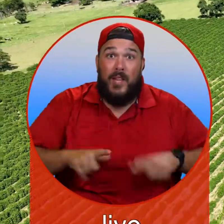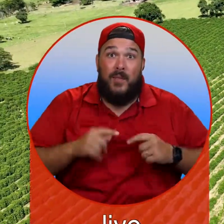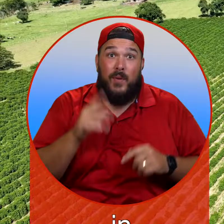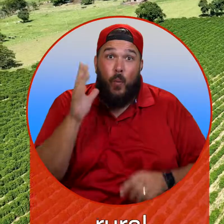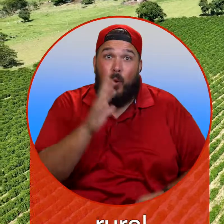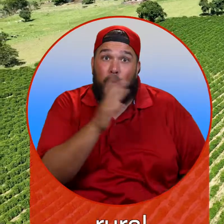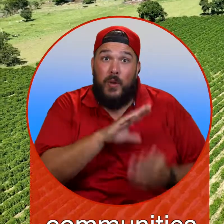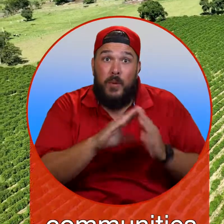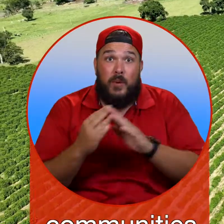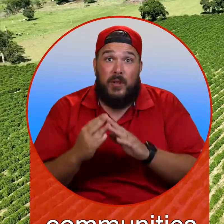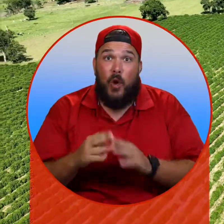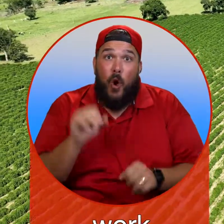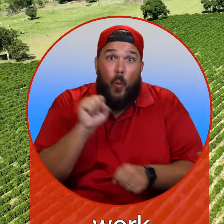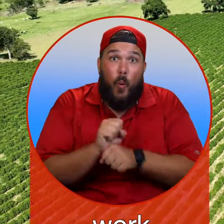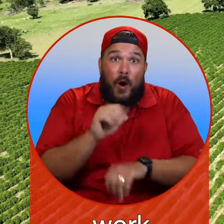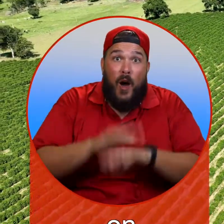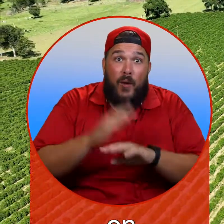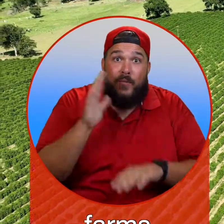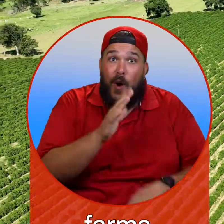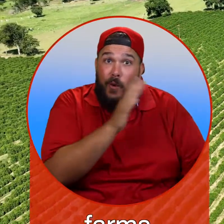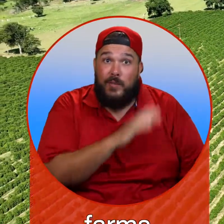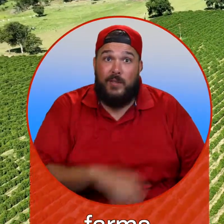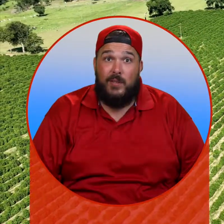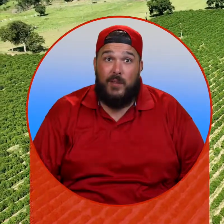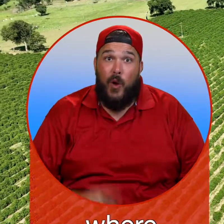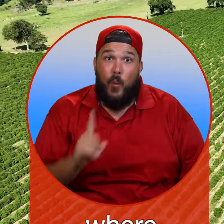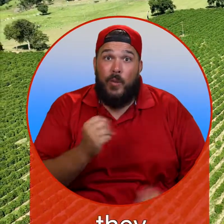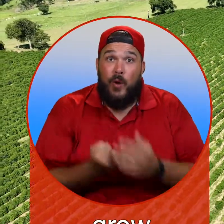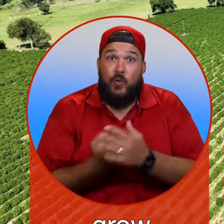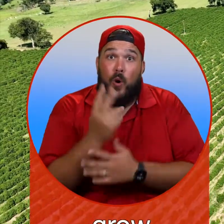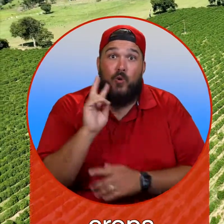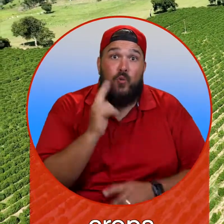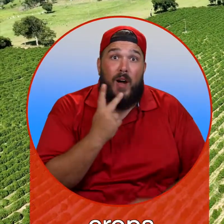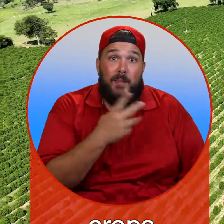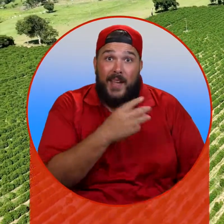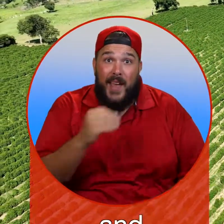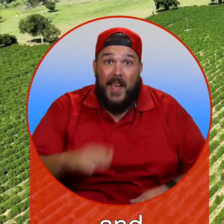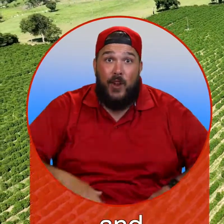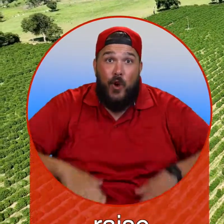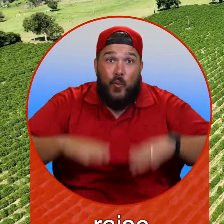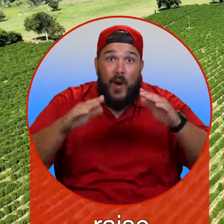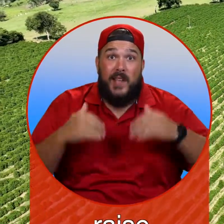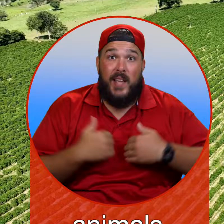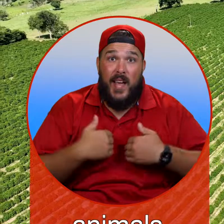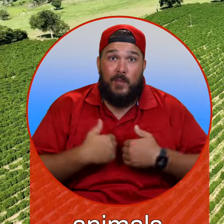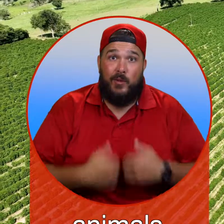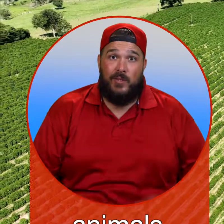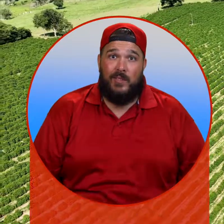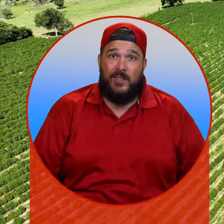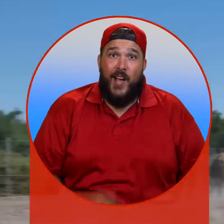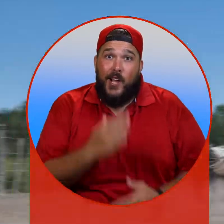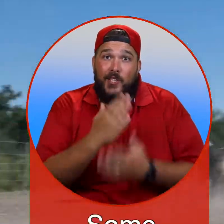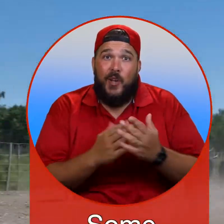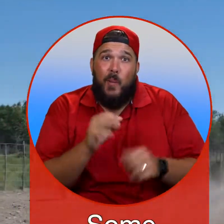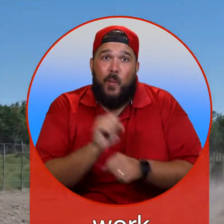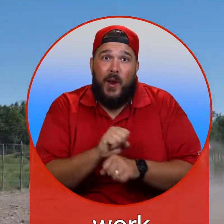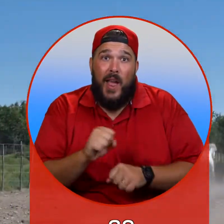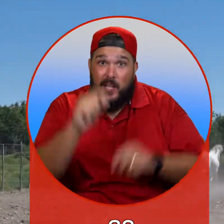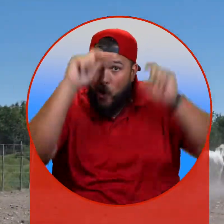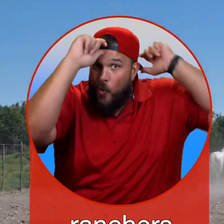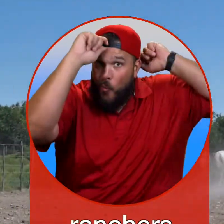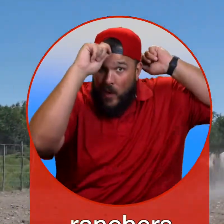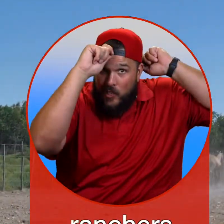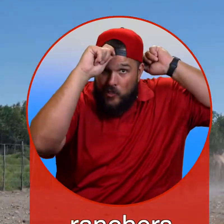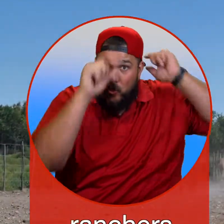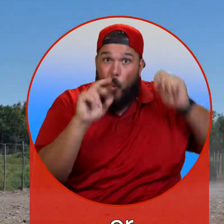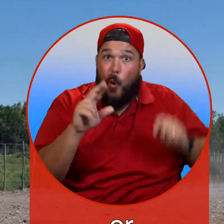who live in rural communities work on farms, where they grow crops and raise animals. Some work